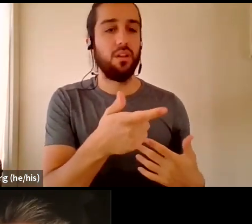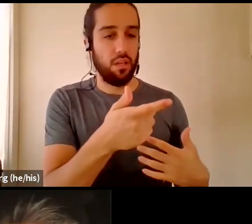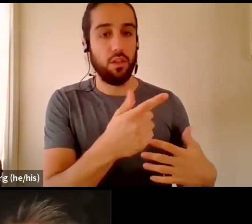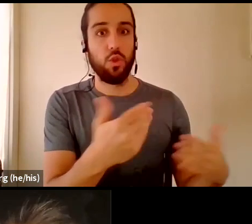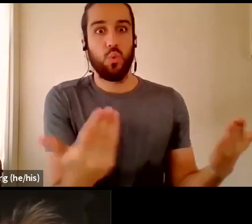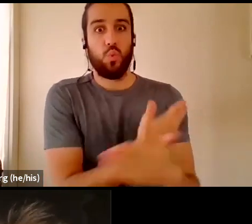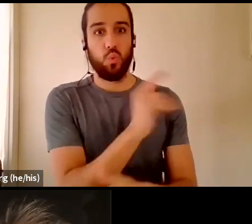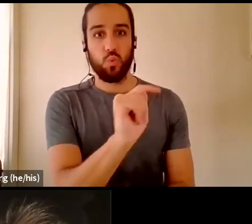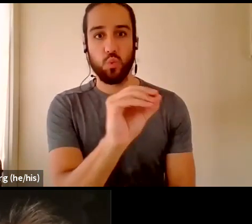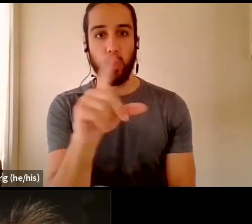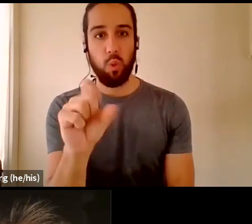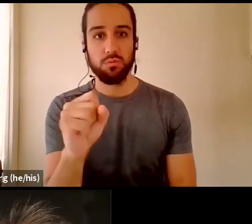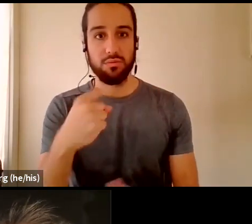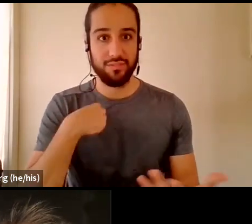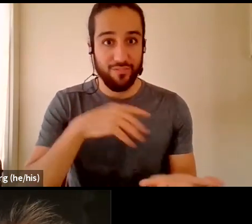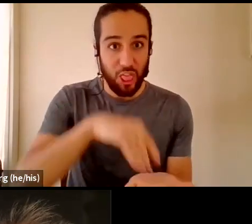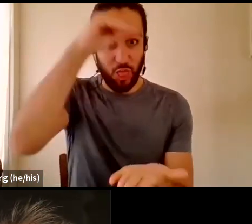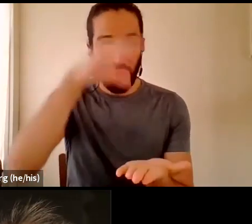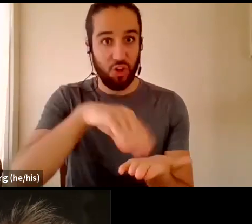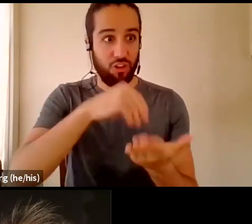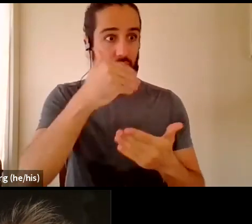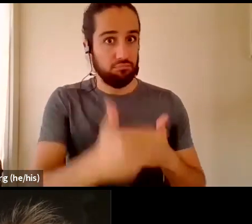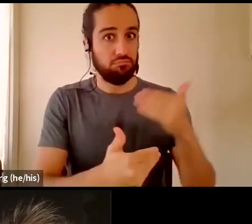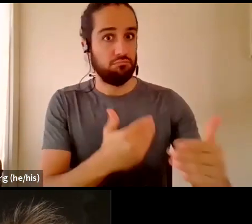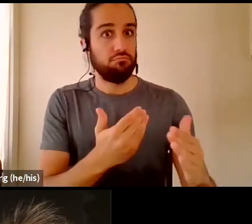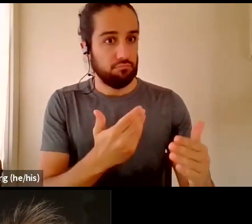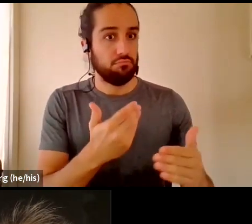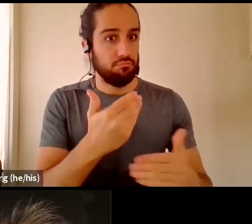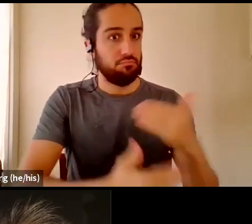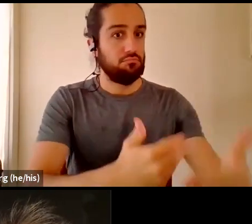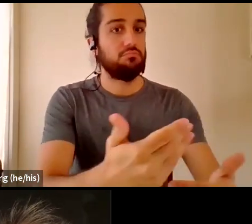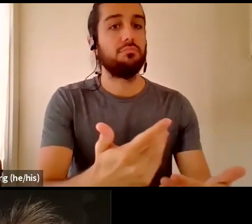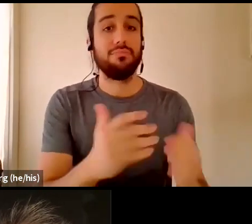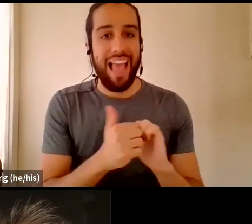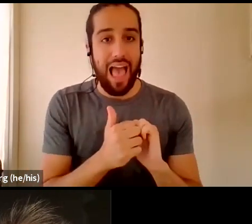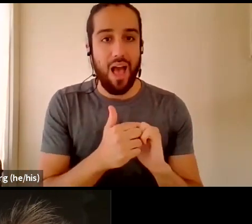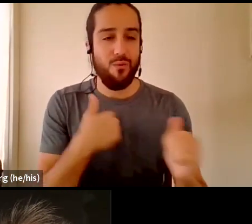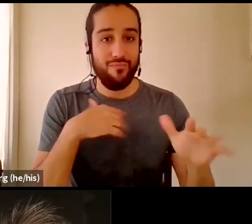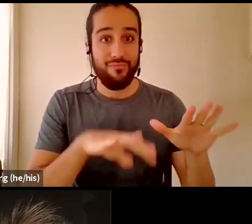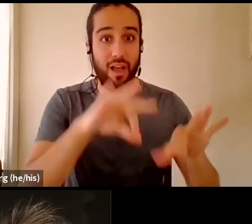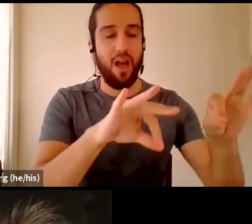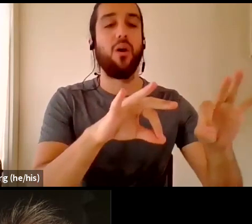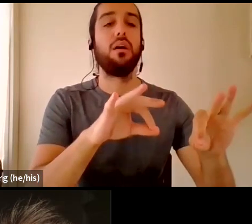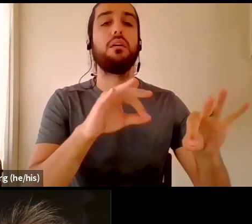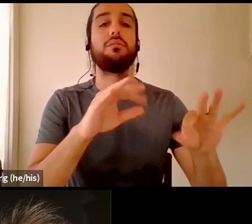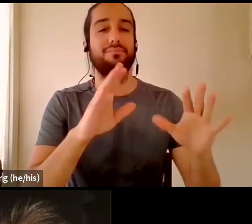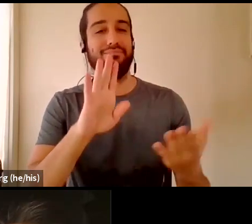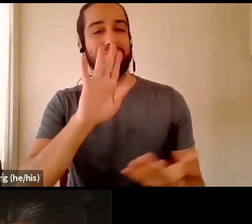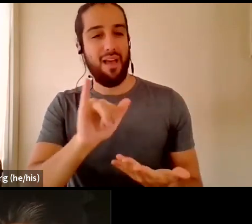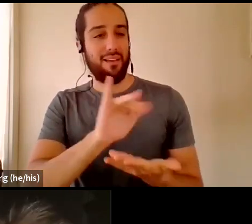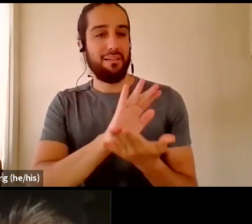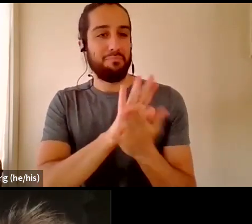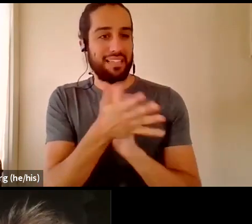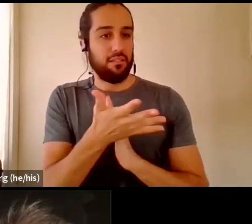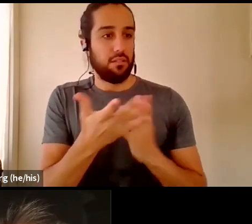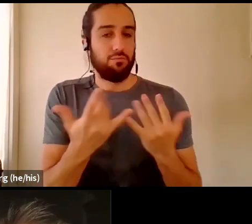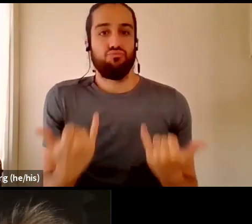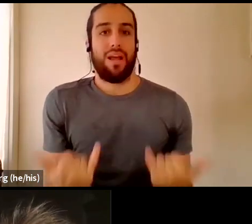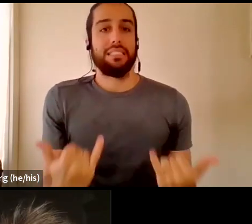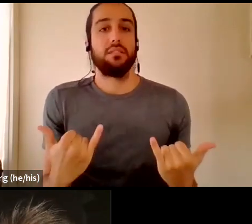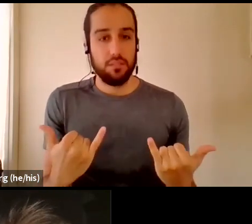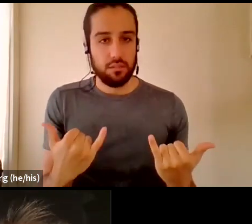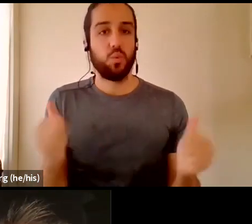to me have been revealed to me through being present with community in a